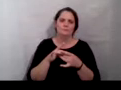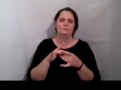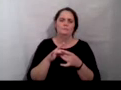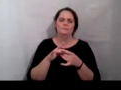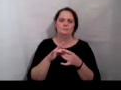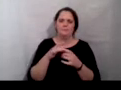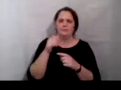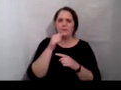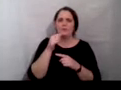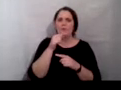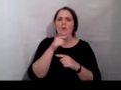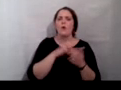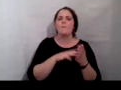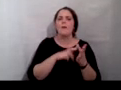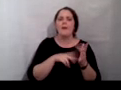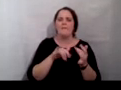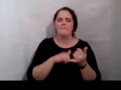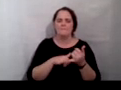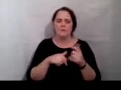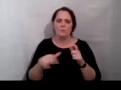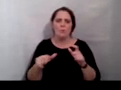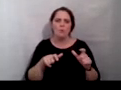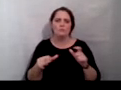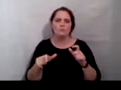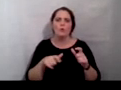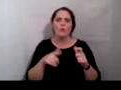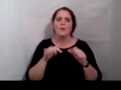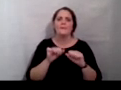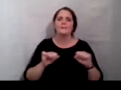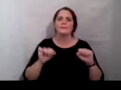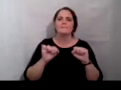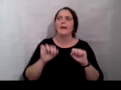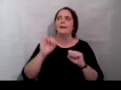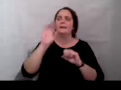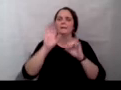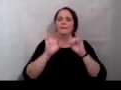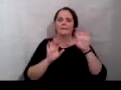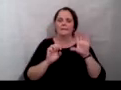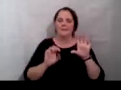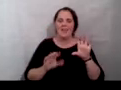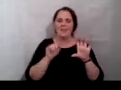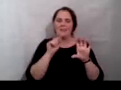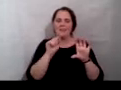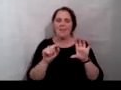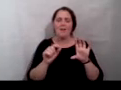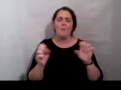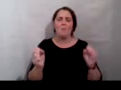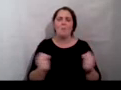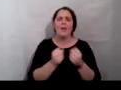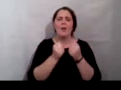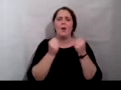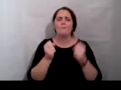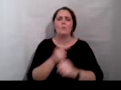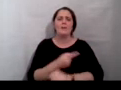Ngallametta controls the pictorial space. She controls the composition. It's surging and bursting with energy.